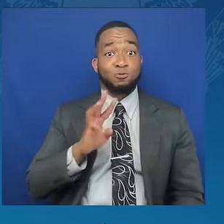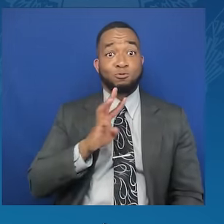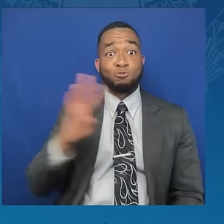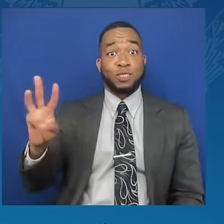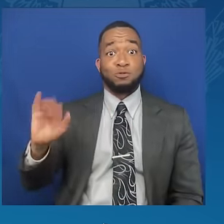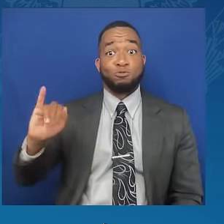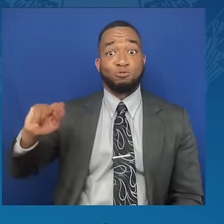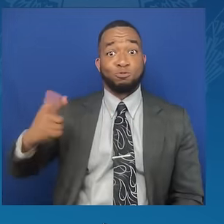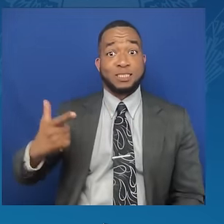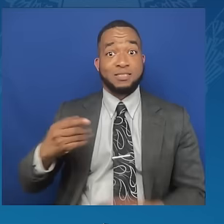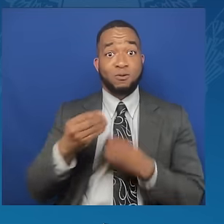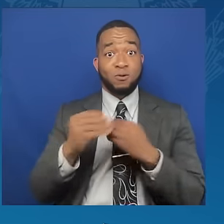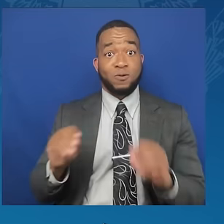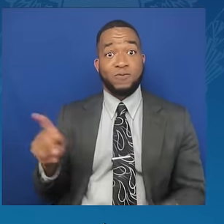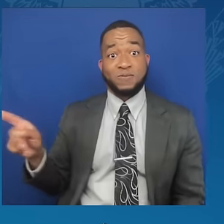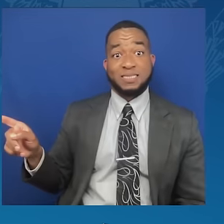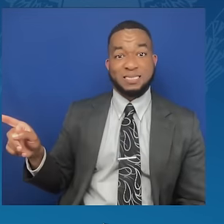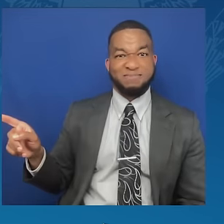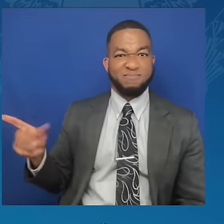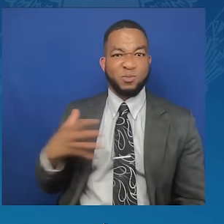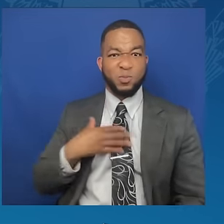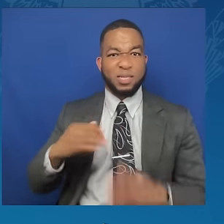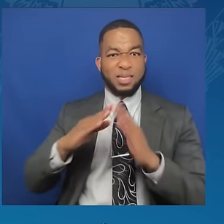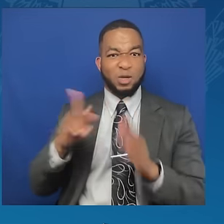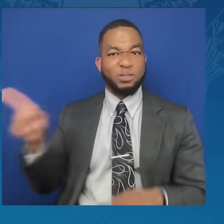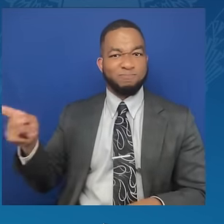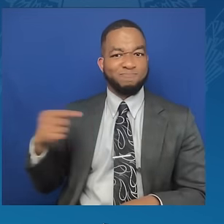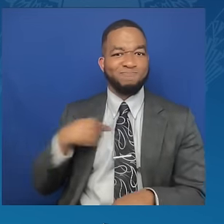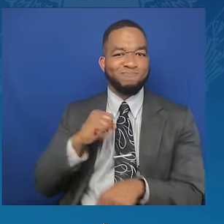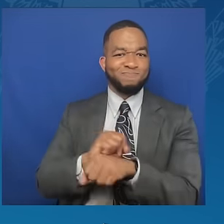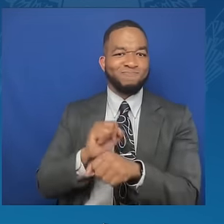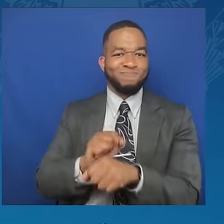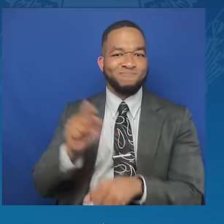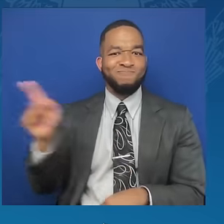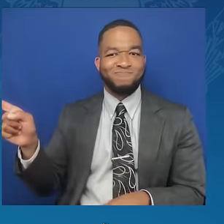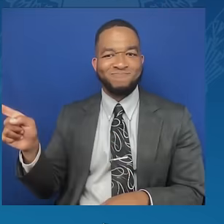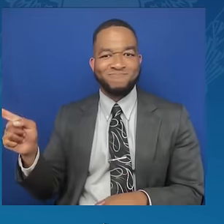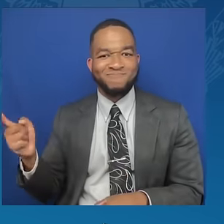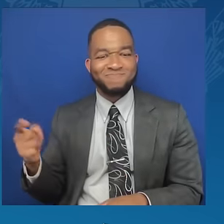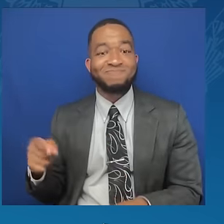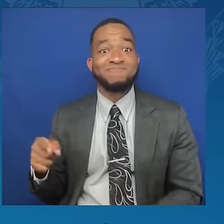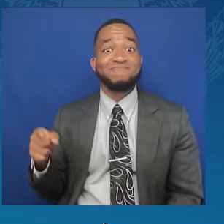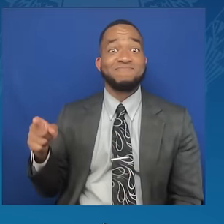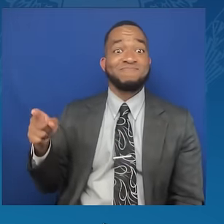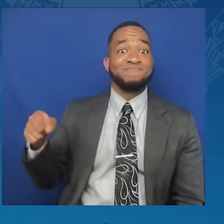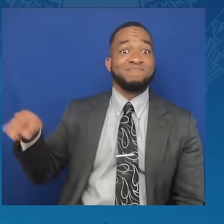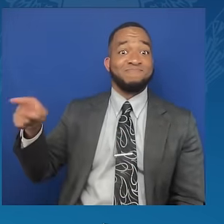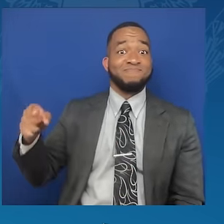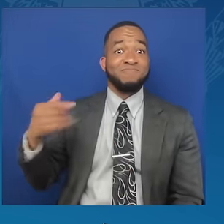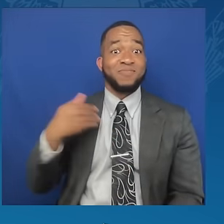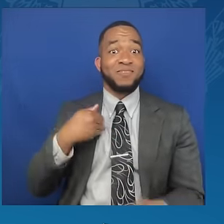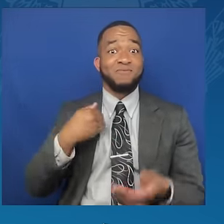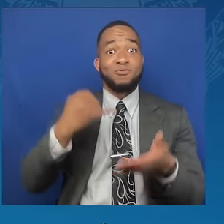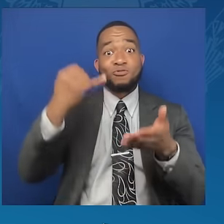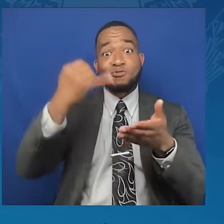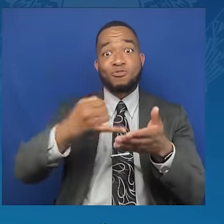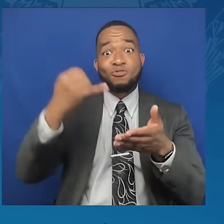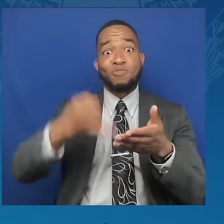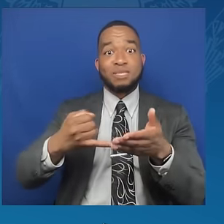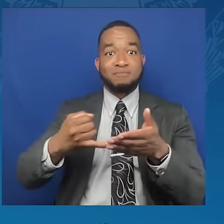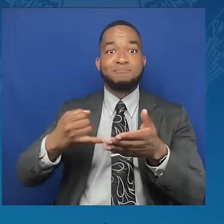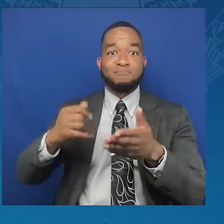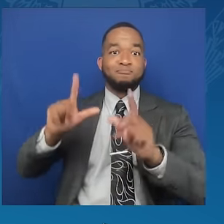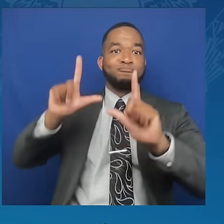I hung a piece of this artwork that is the first thing I see when I walk into my office in the morning. It's